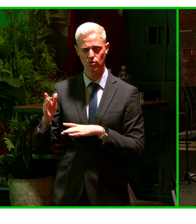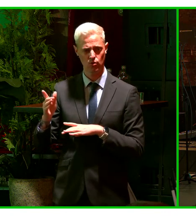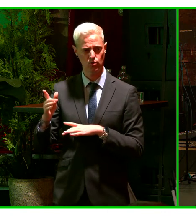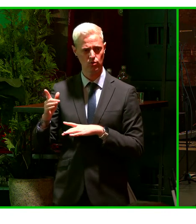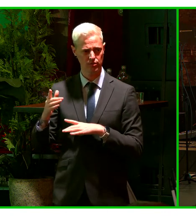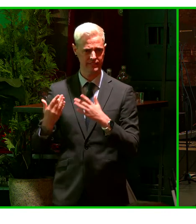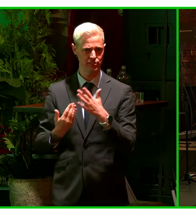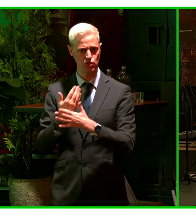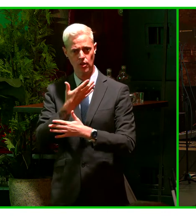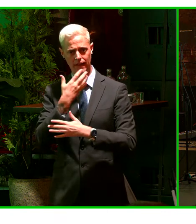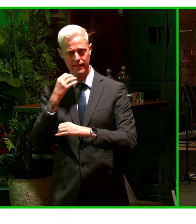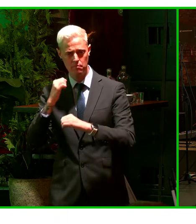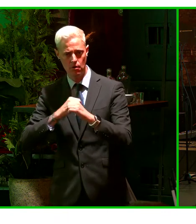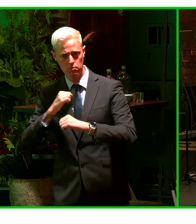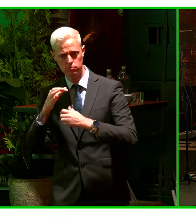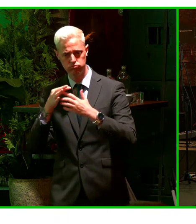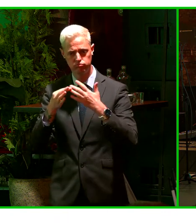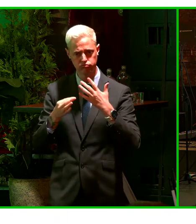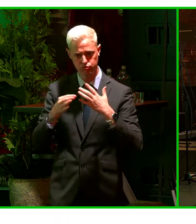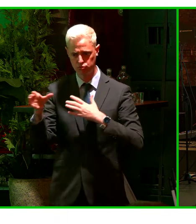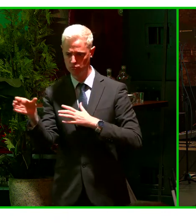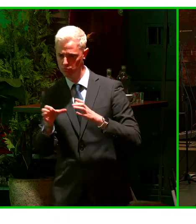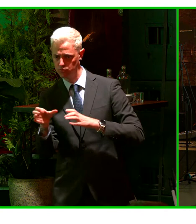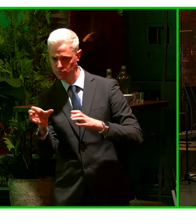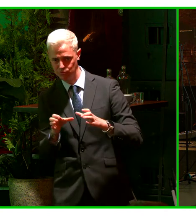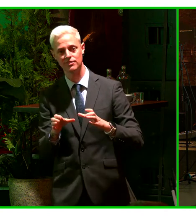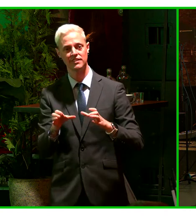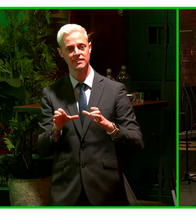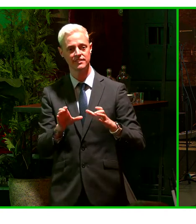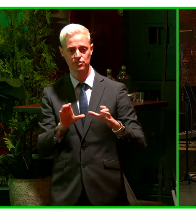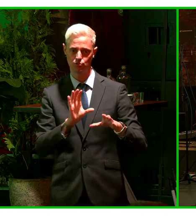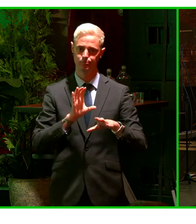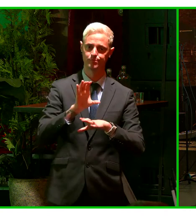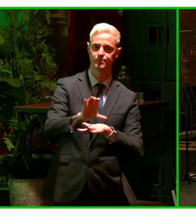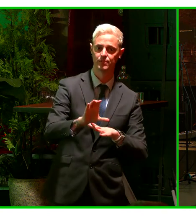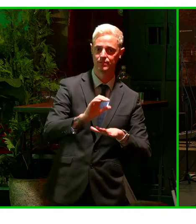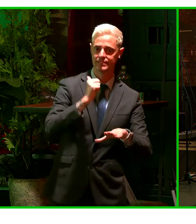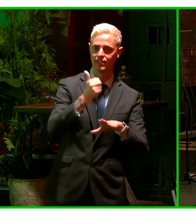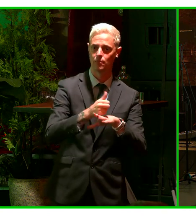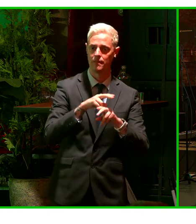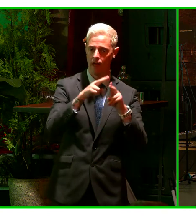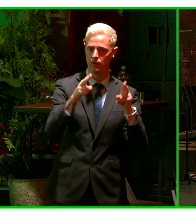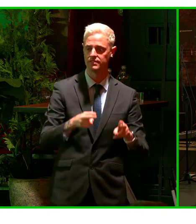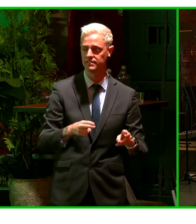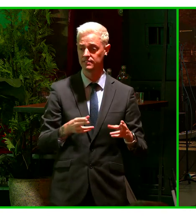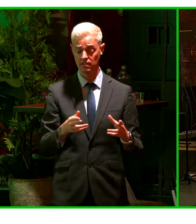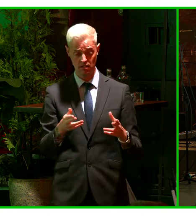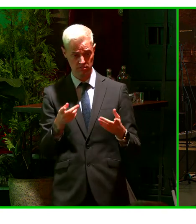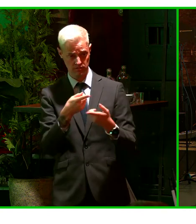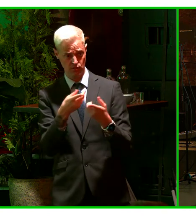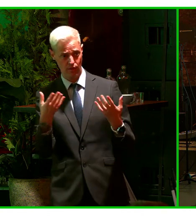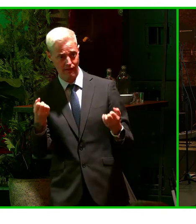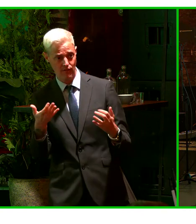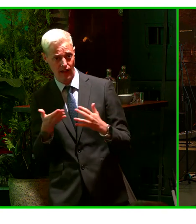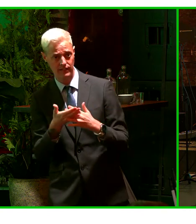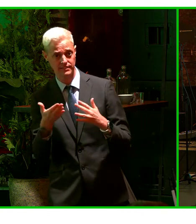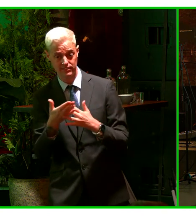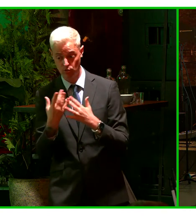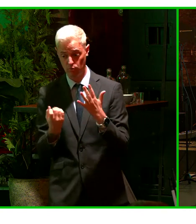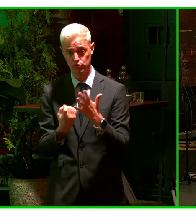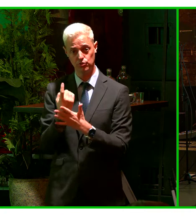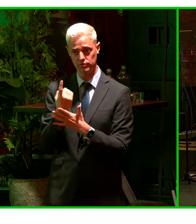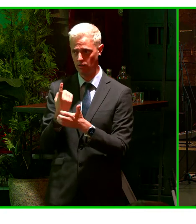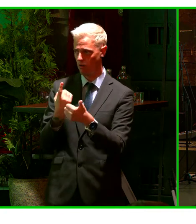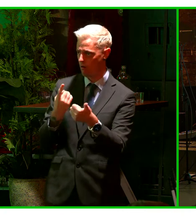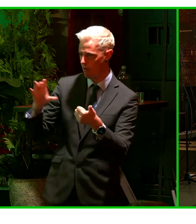And just picking up on something that Andy mentioned this morning, the Northwest is well placed because you do have access to some of those opportunities.